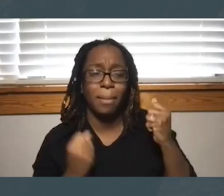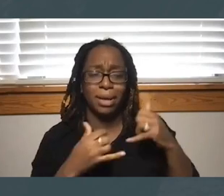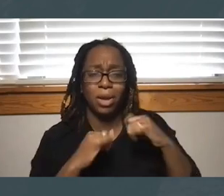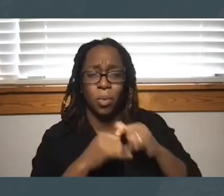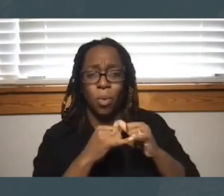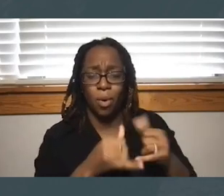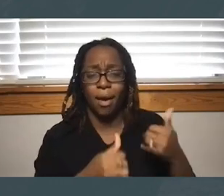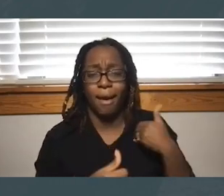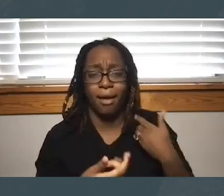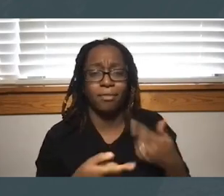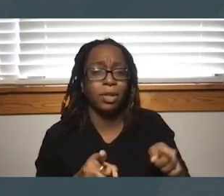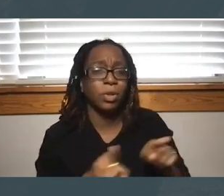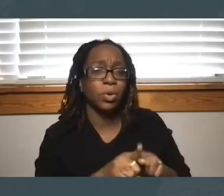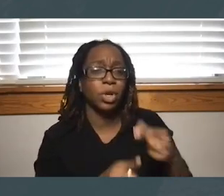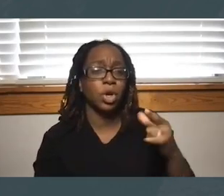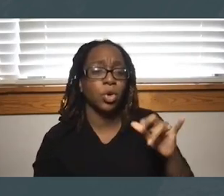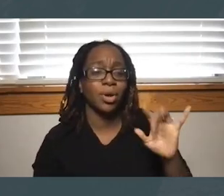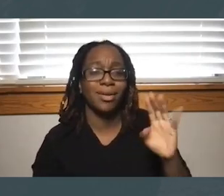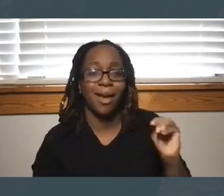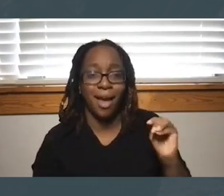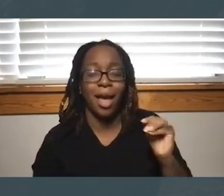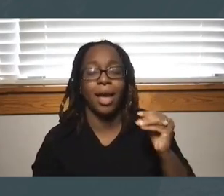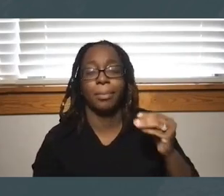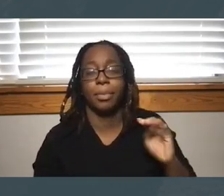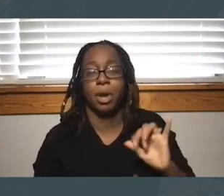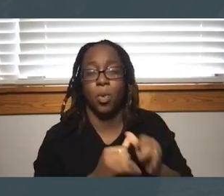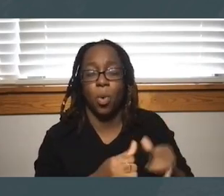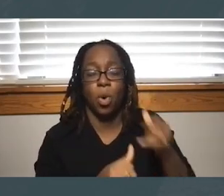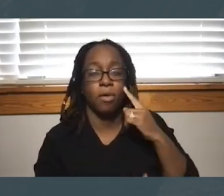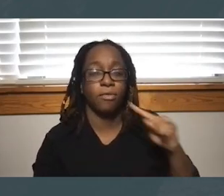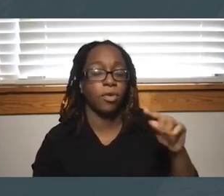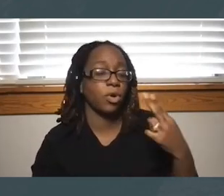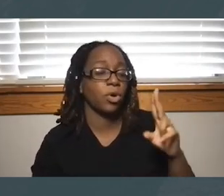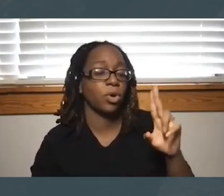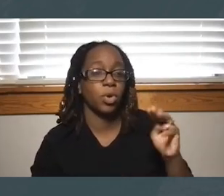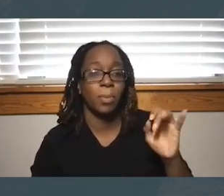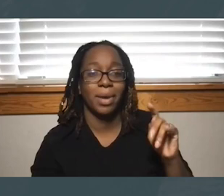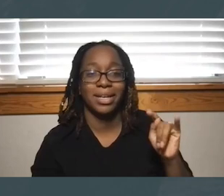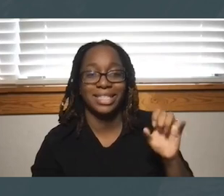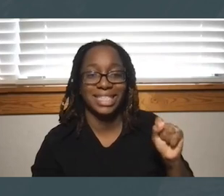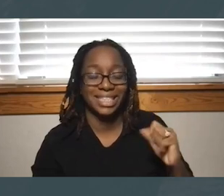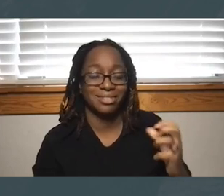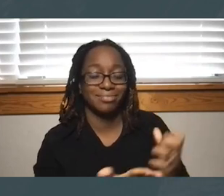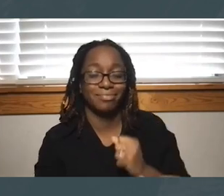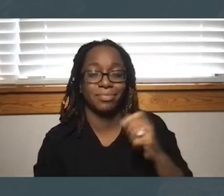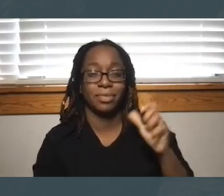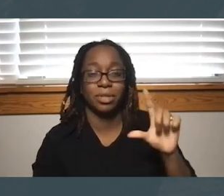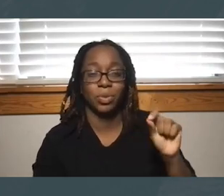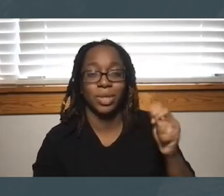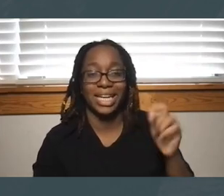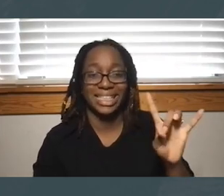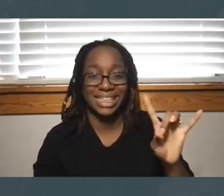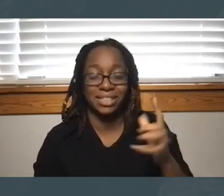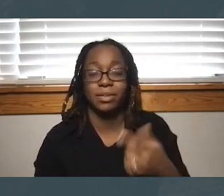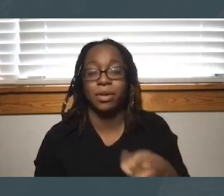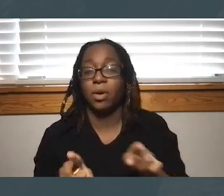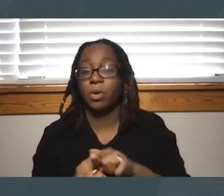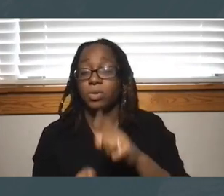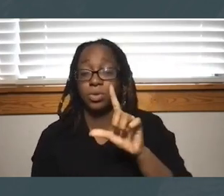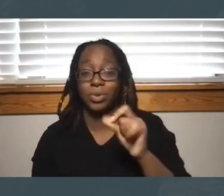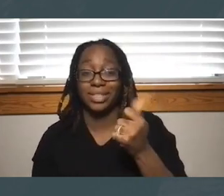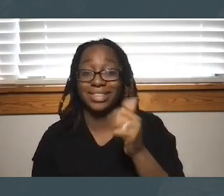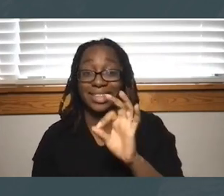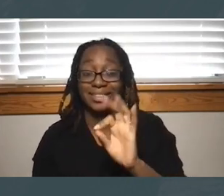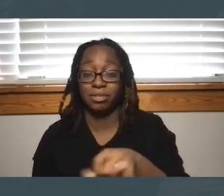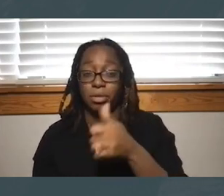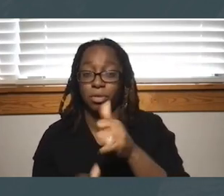Guggenheim Award for the Humanities, which was awarded in 2018, and the MacArthur Grant, which was awarded in 2019.